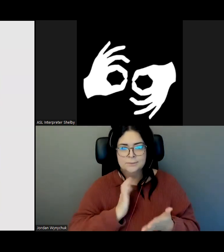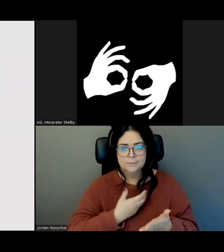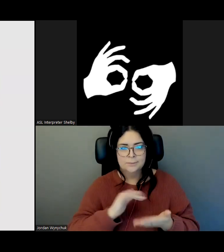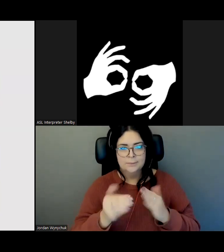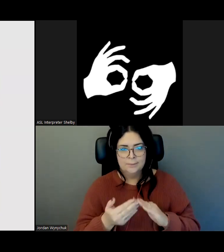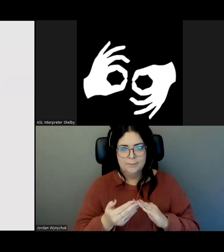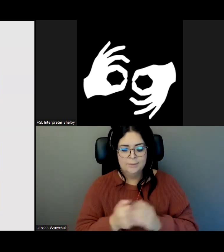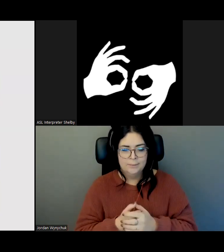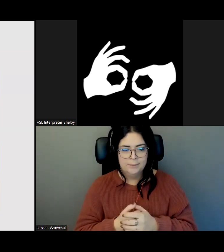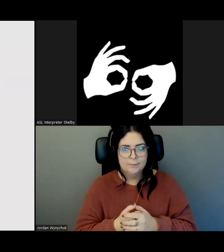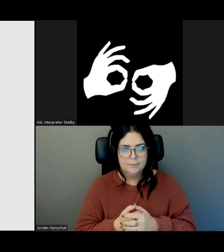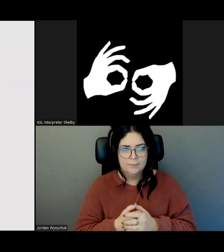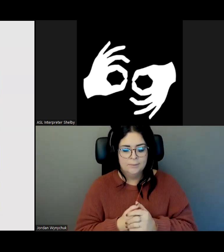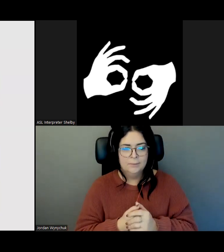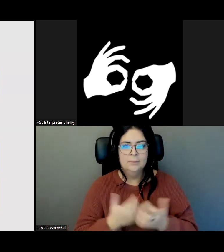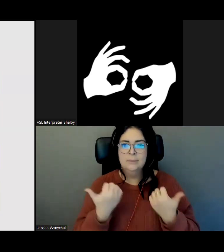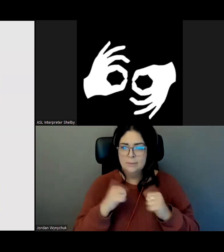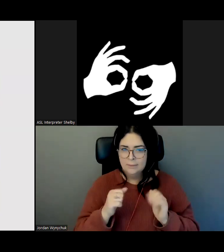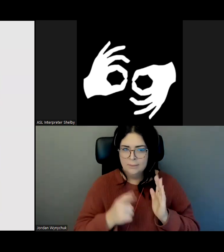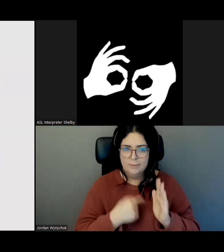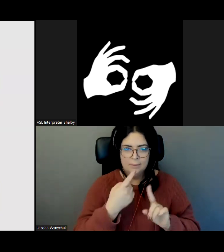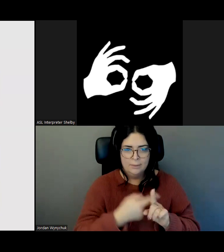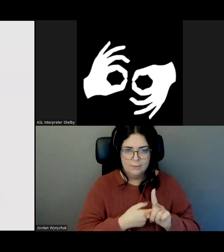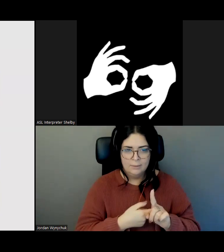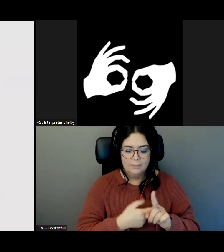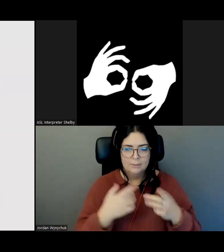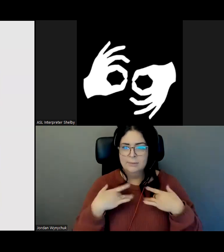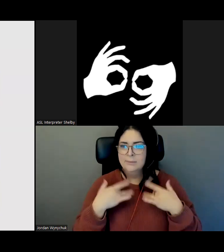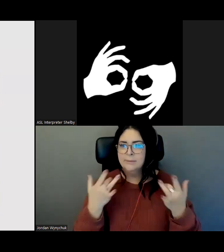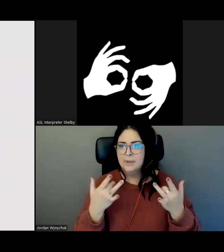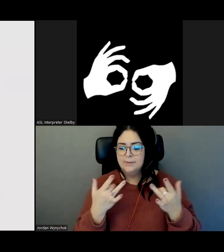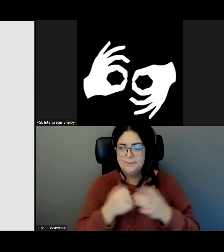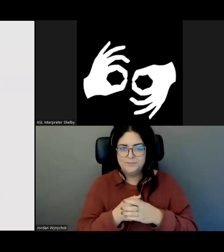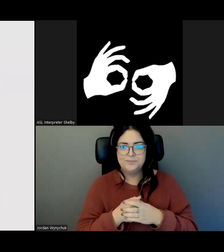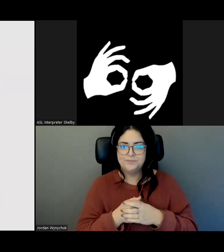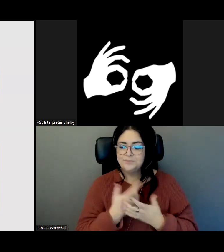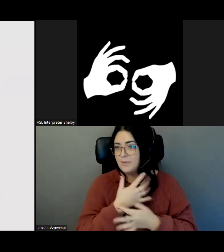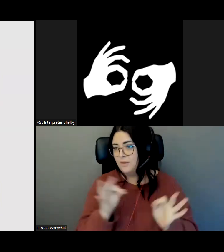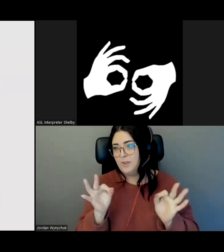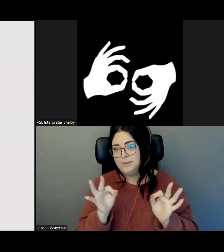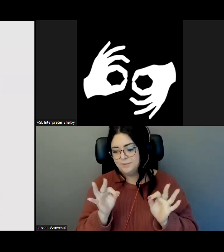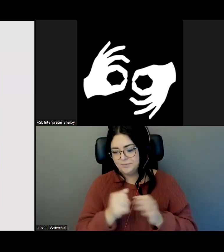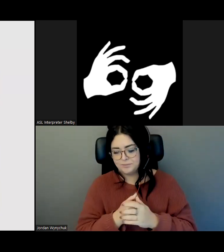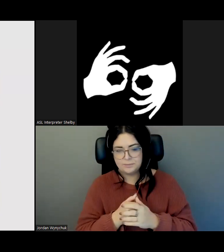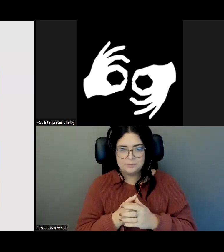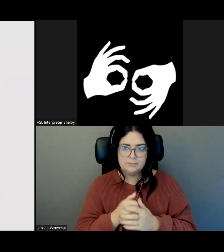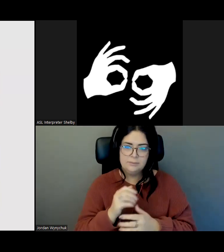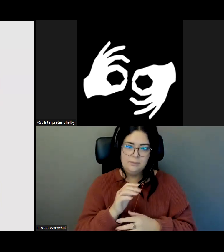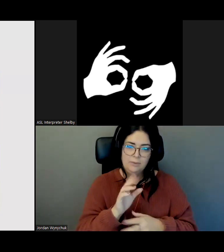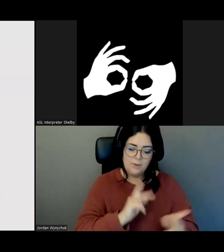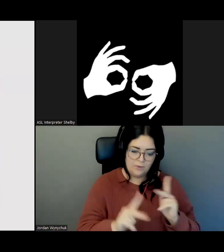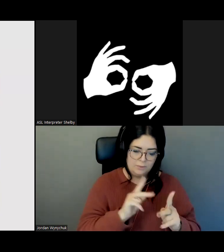So again, we try to have one every month in regards to the community outings. These are free events for people and allies of the